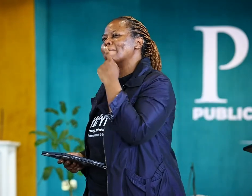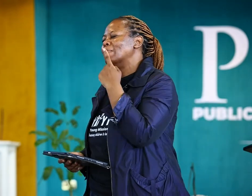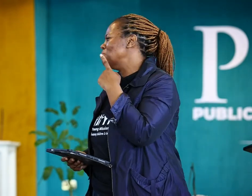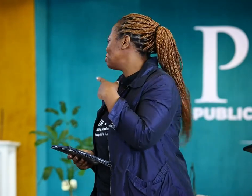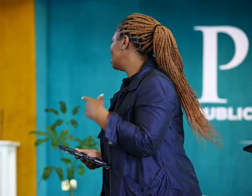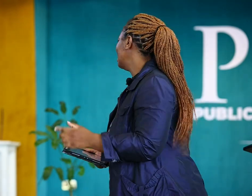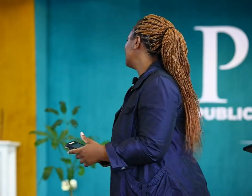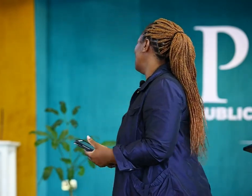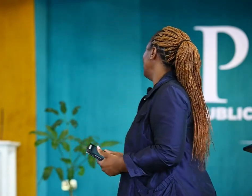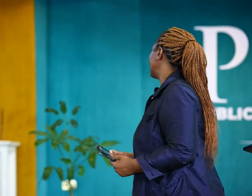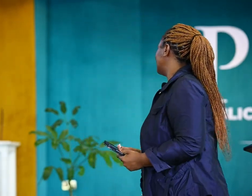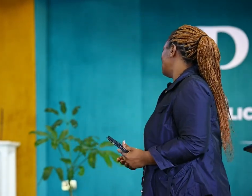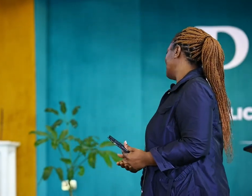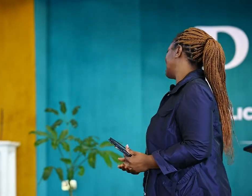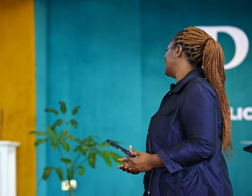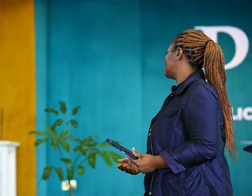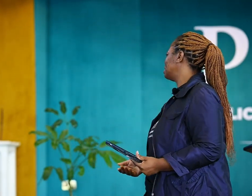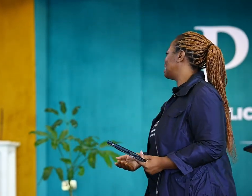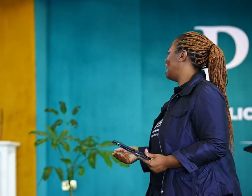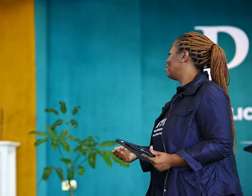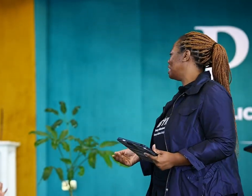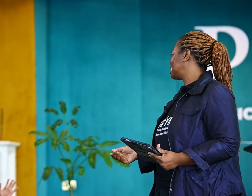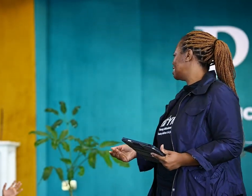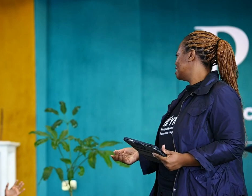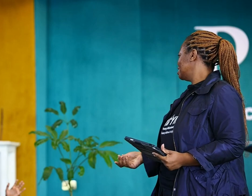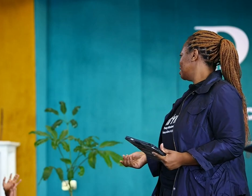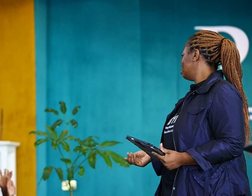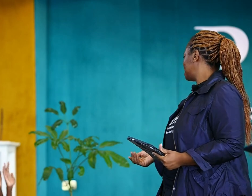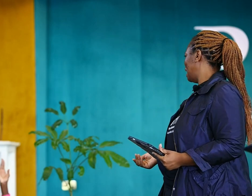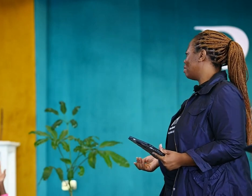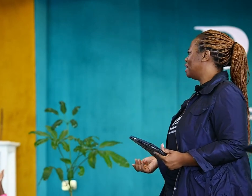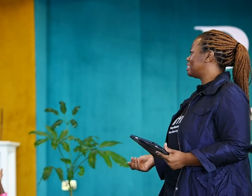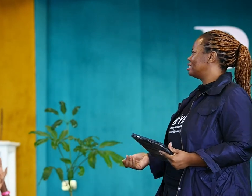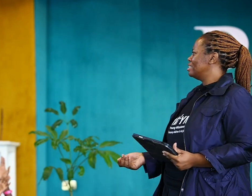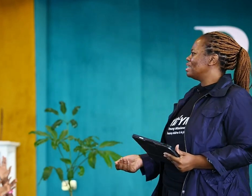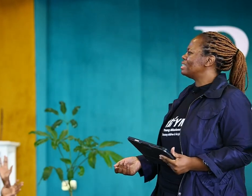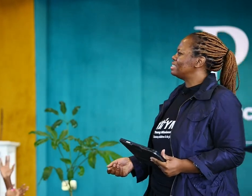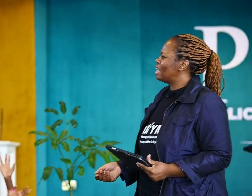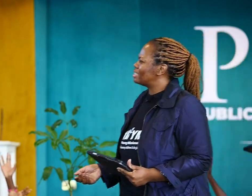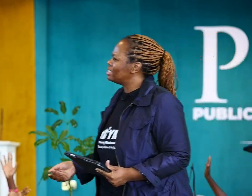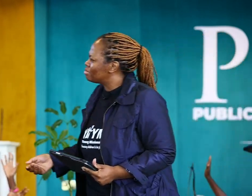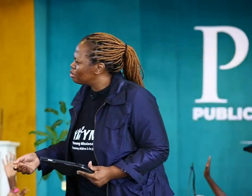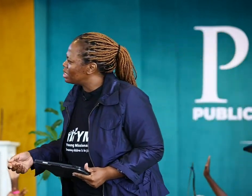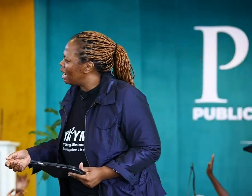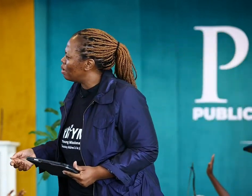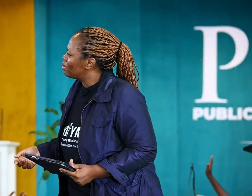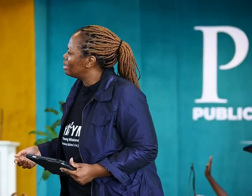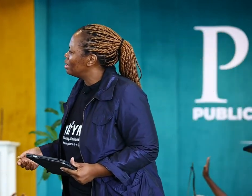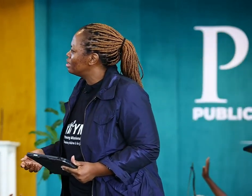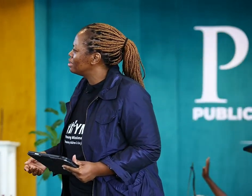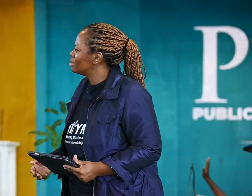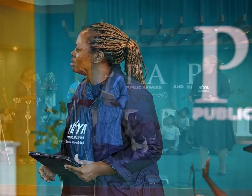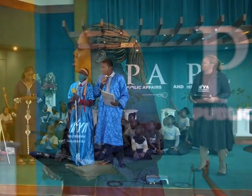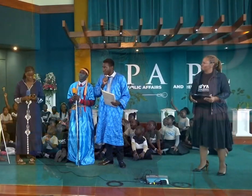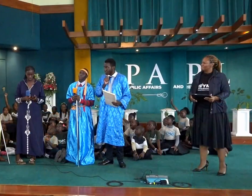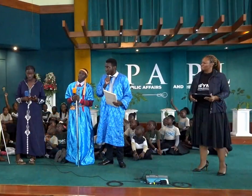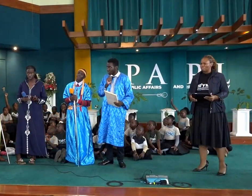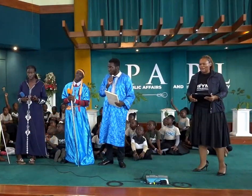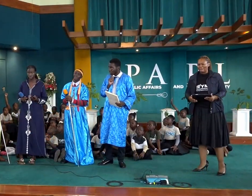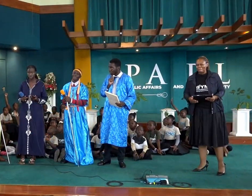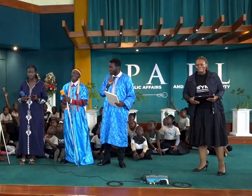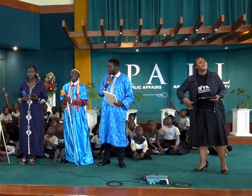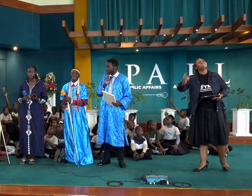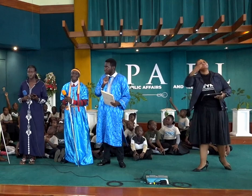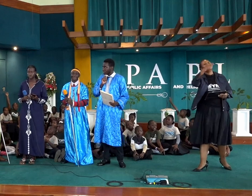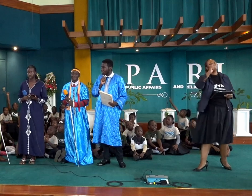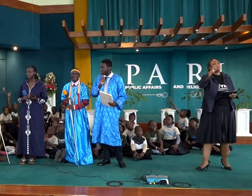speaking? Someone, can someone guess? Which language? Which language? Yes, Teacher Steve, which language were they? Tsuba.